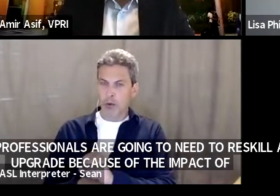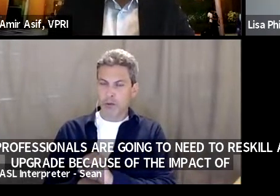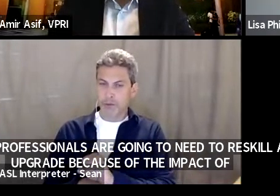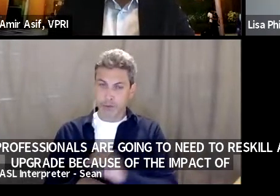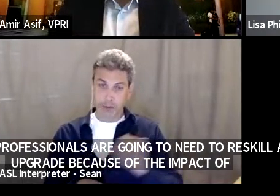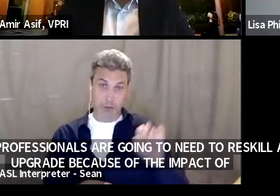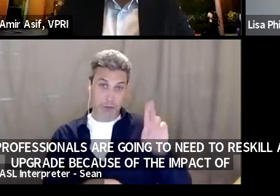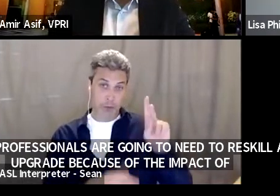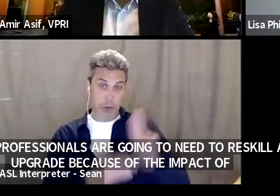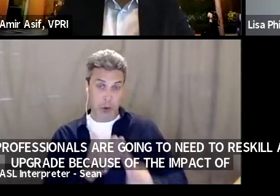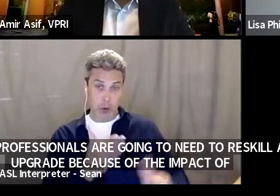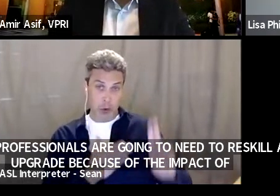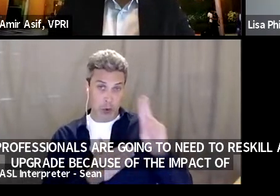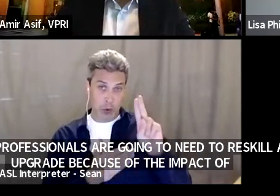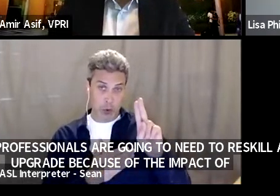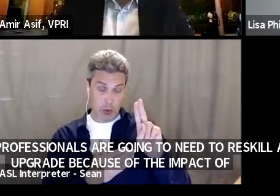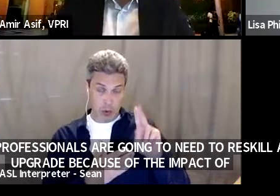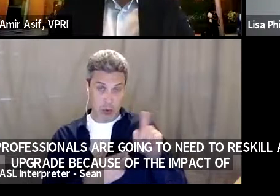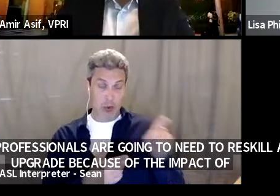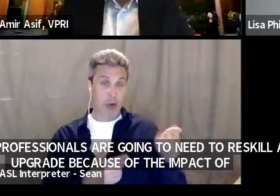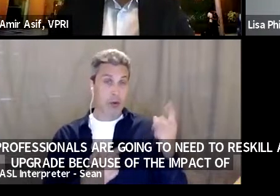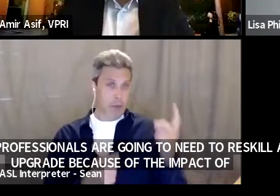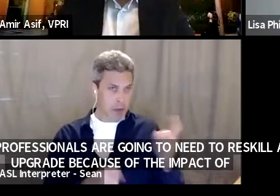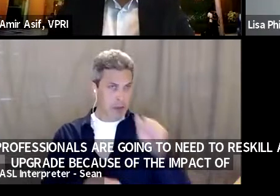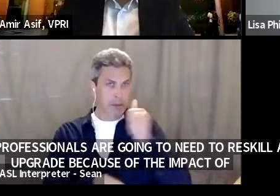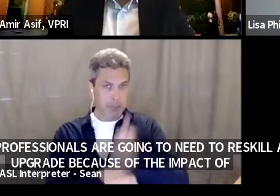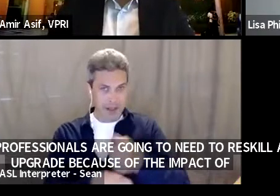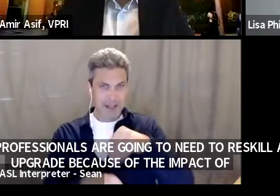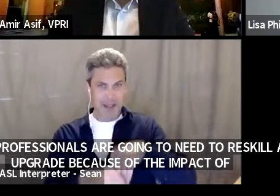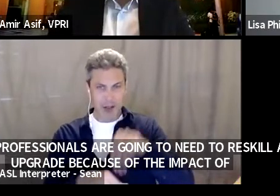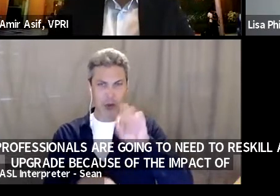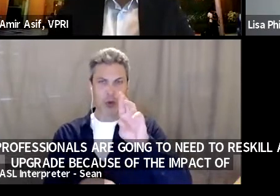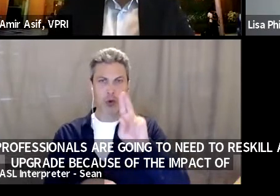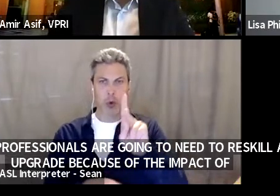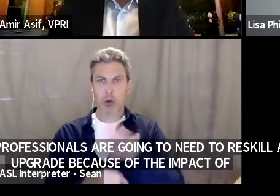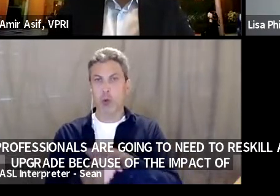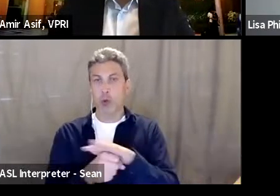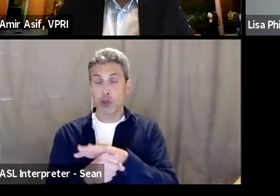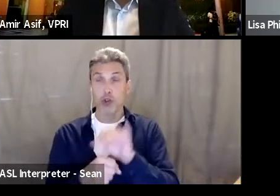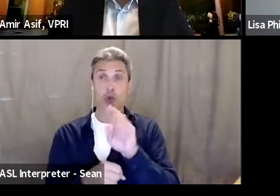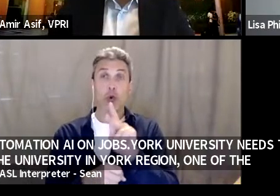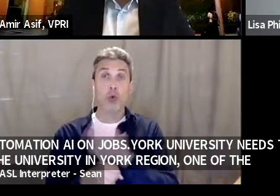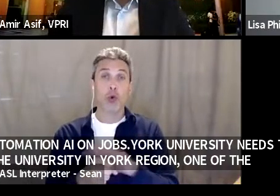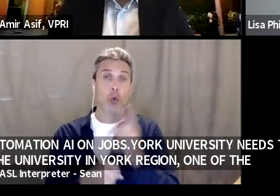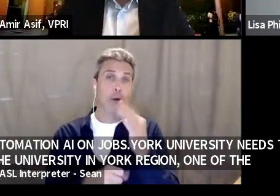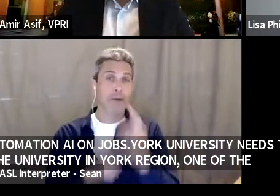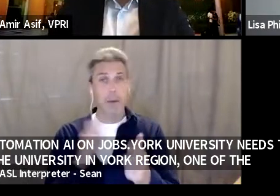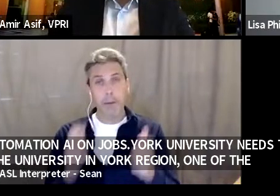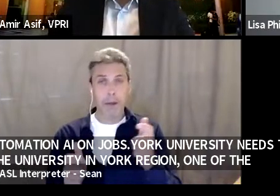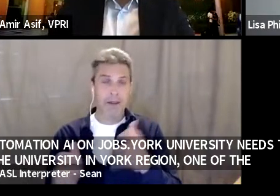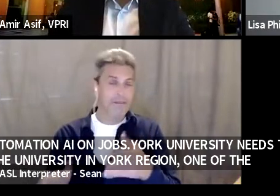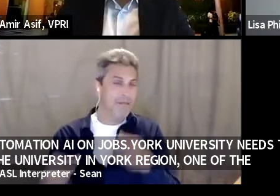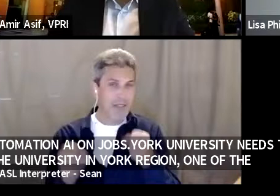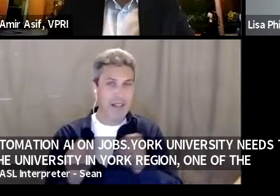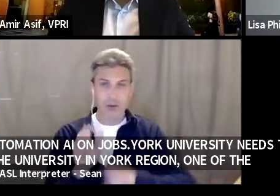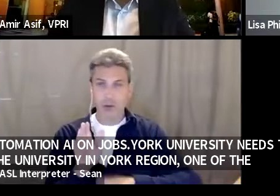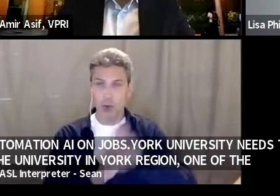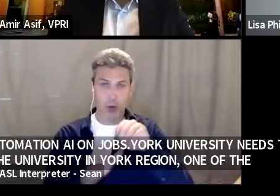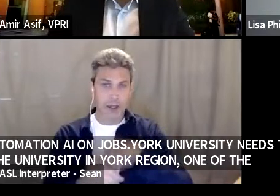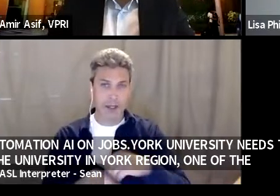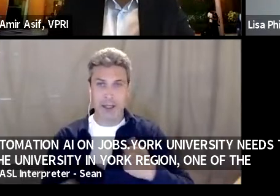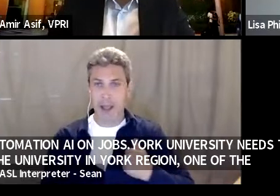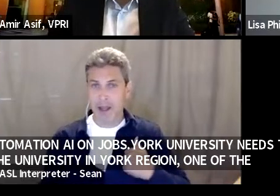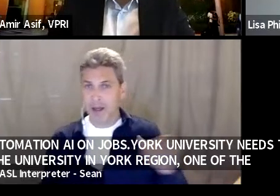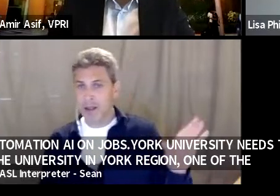in York Region, one of the fastest growing regions in the country. So we always have our eye on both short-term